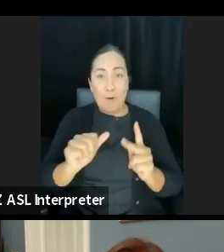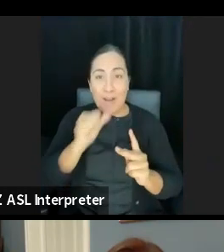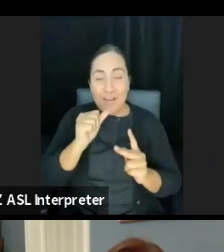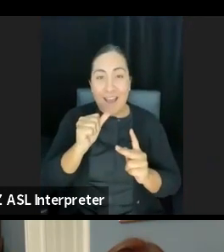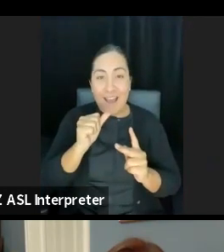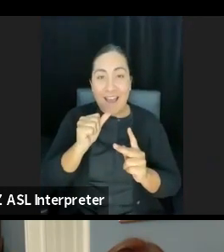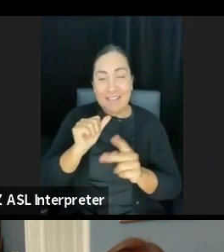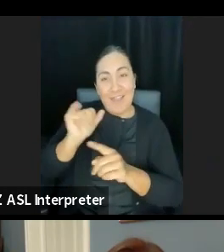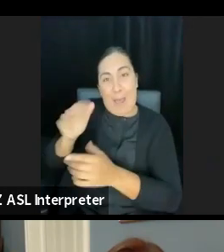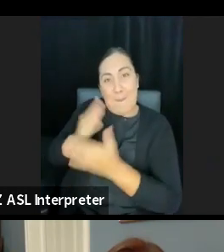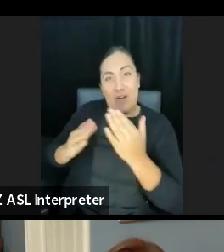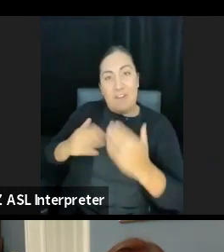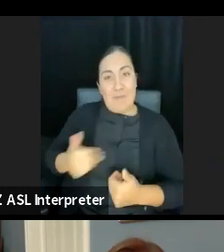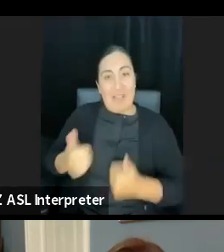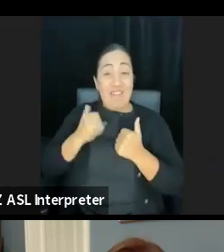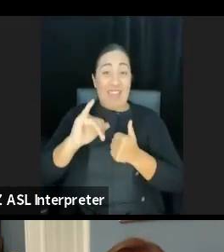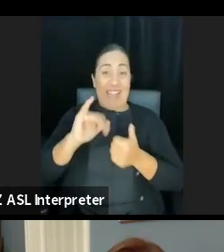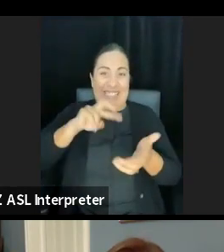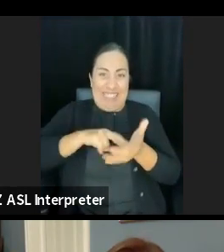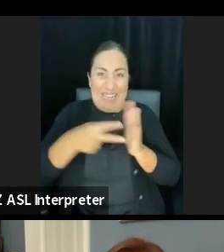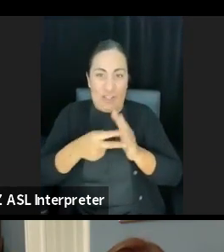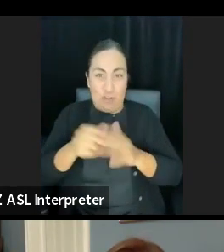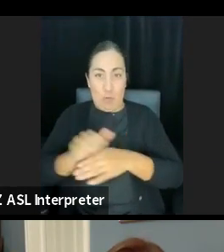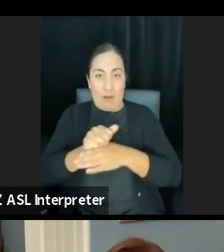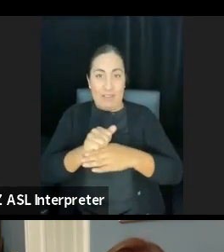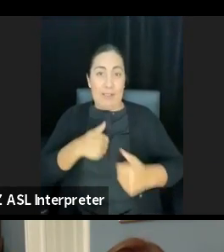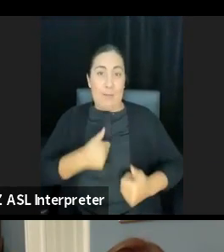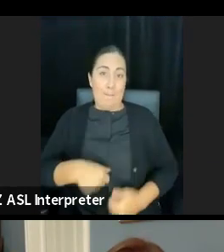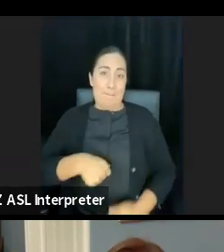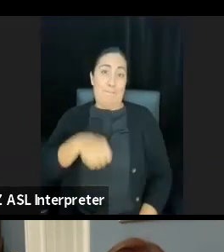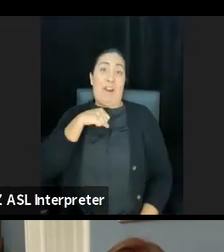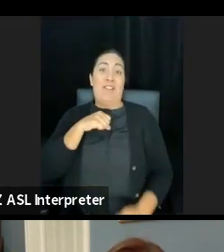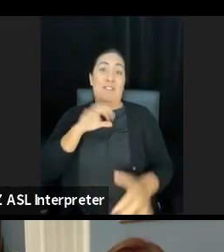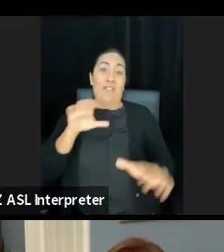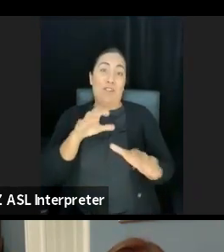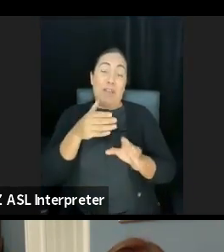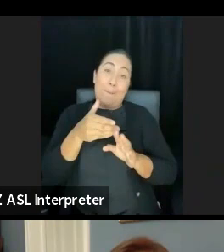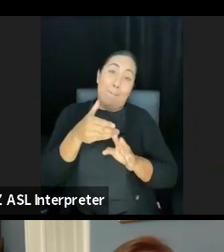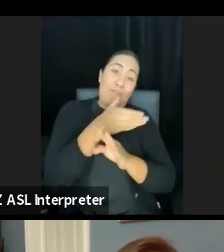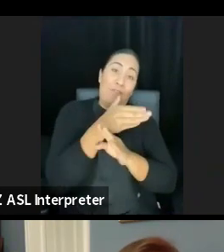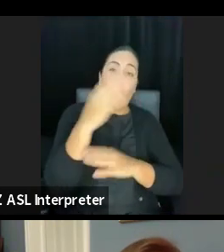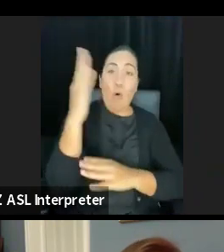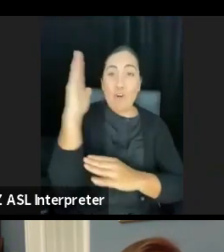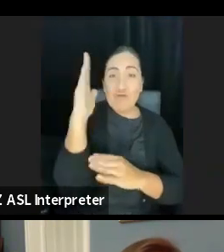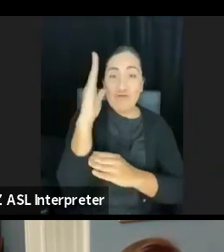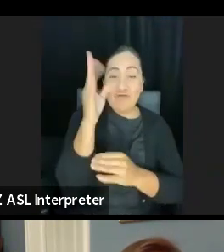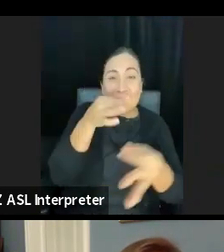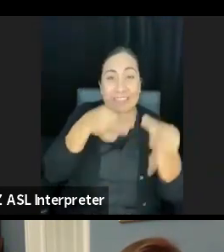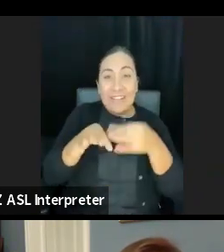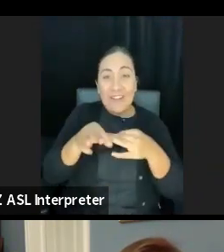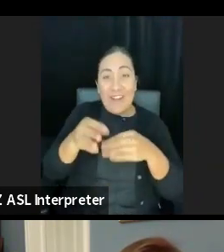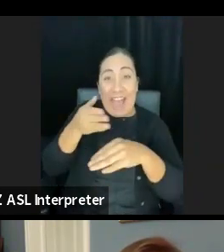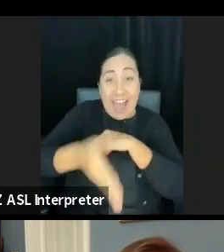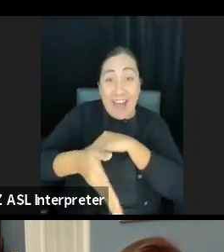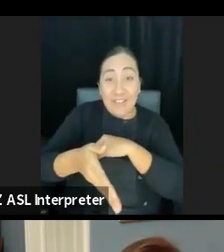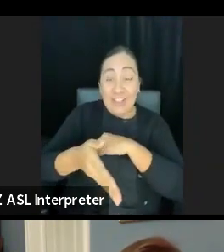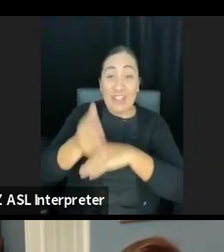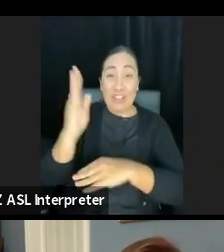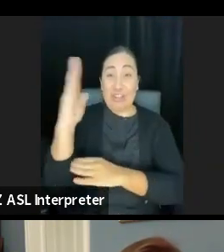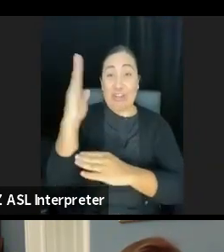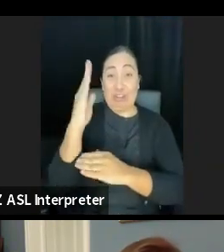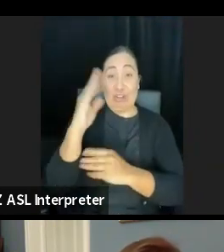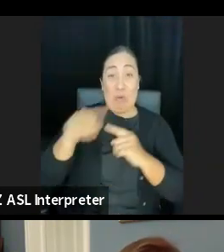intentional practice. And I'm proud of myself for doing it before noon instead of like afternoon when things have already gotten exciting.